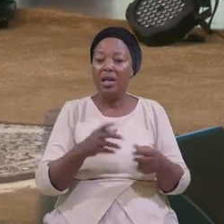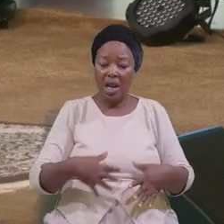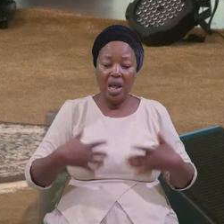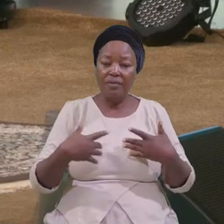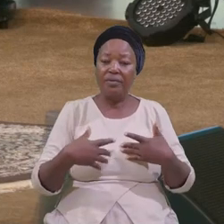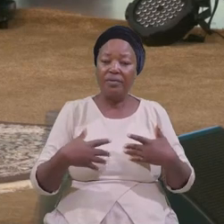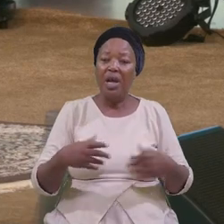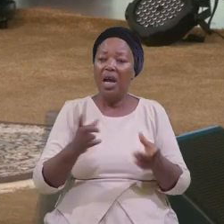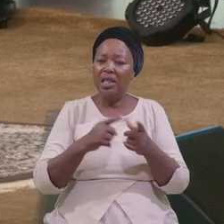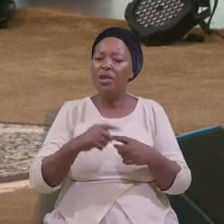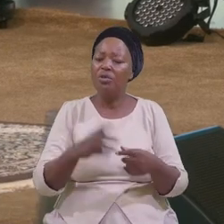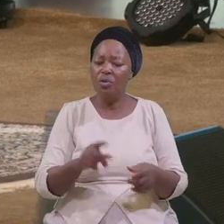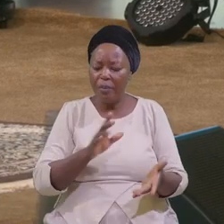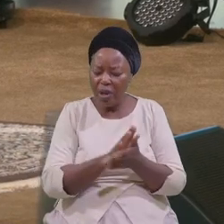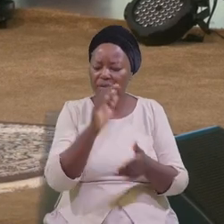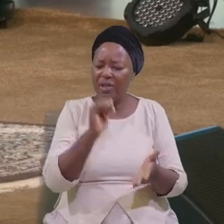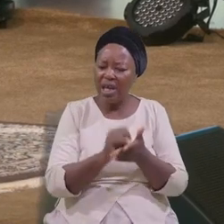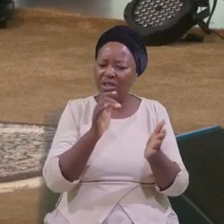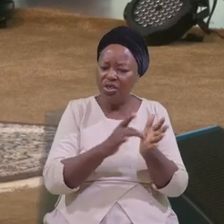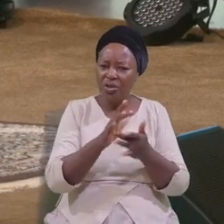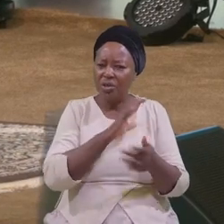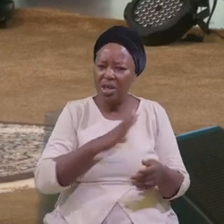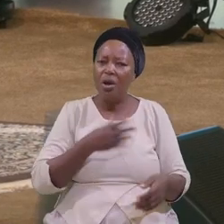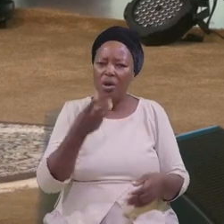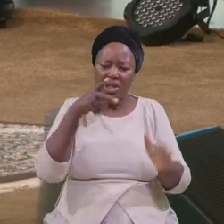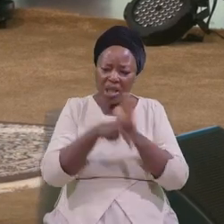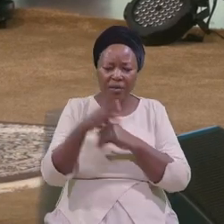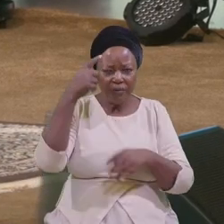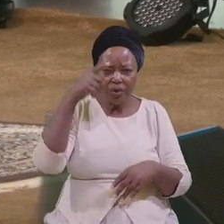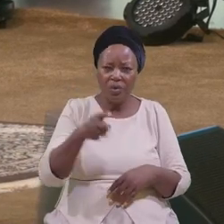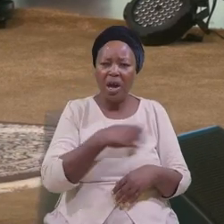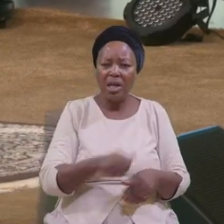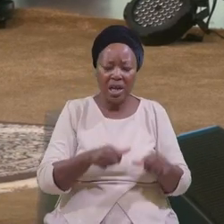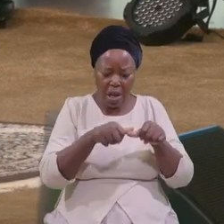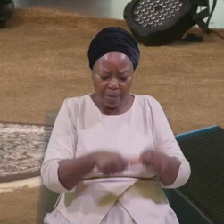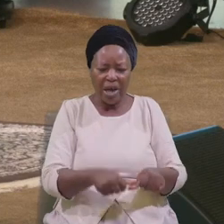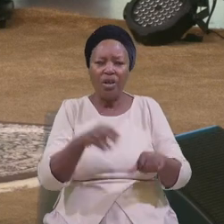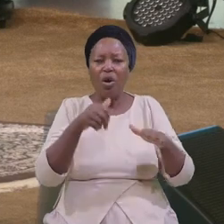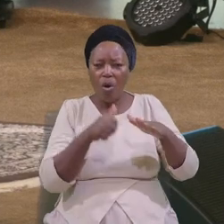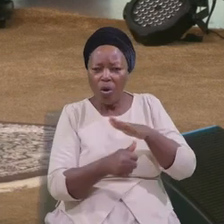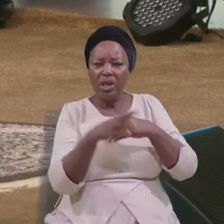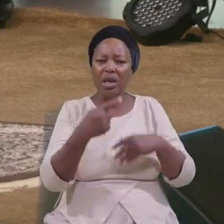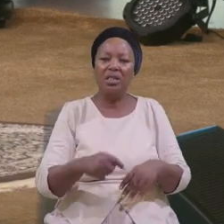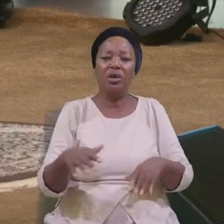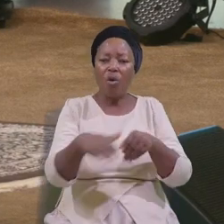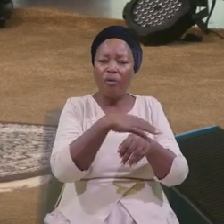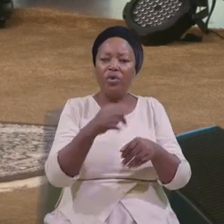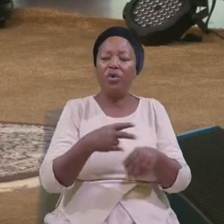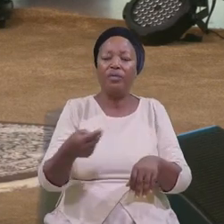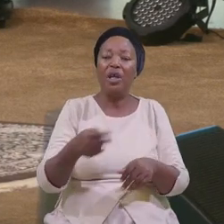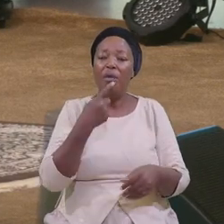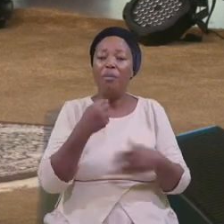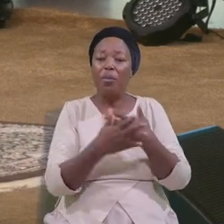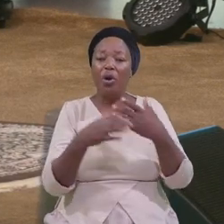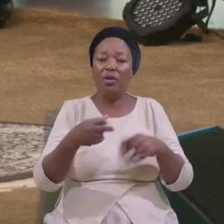Jesus Christ was slain for you, and you abide under the covering of the blood of the Lamb. You do like